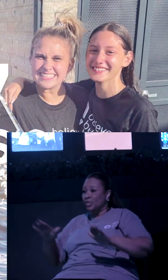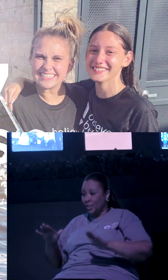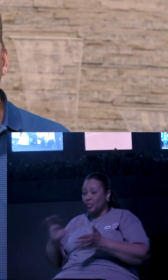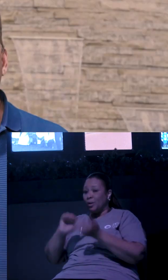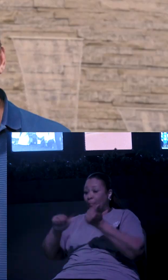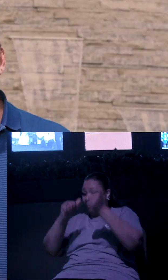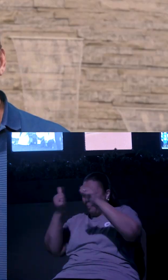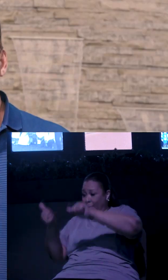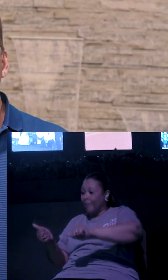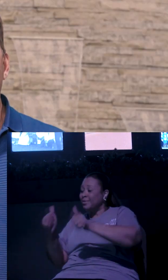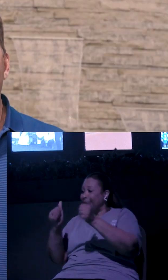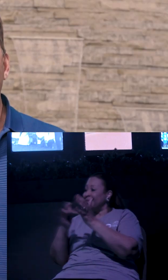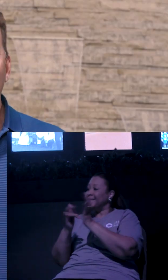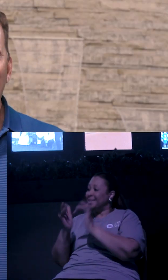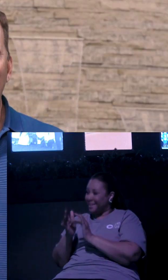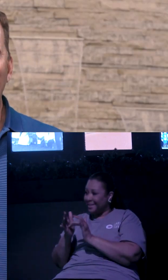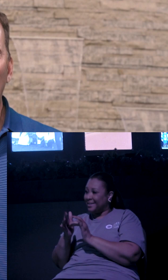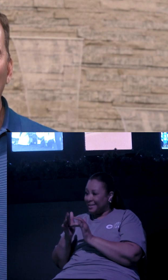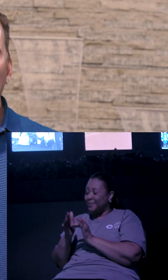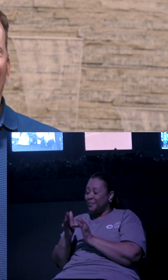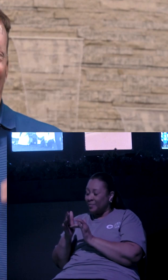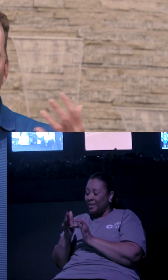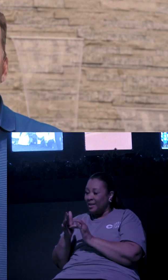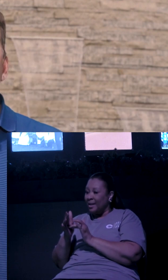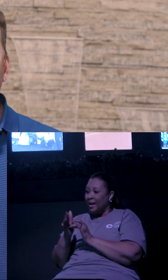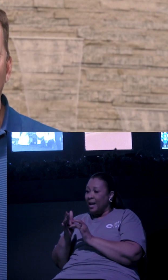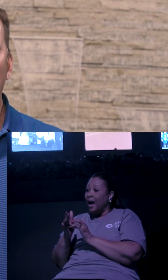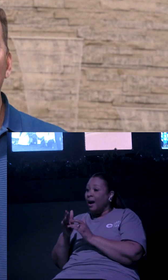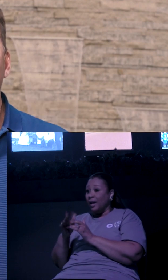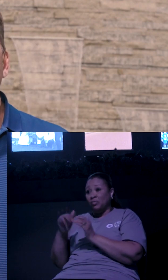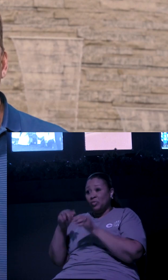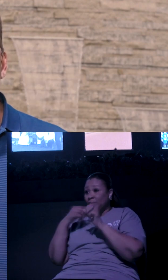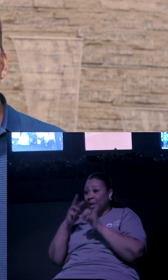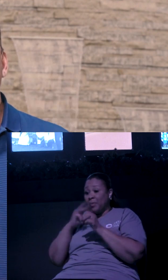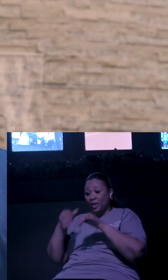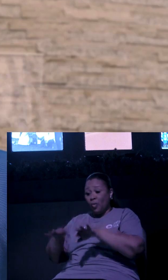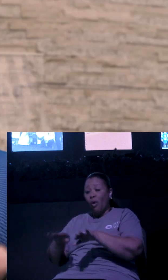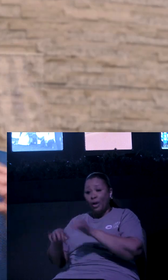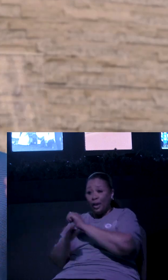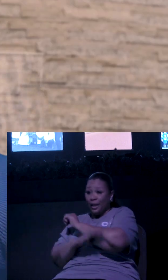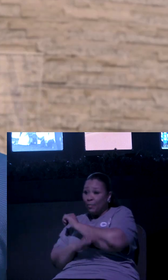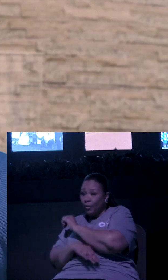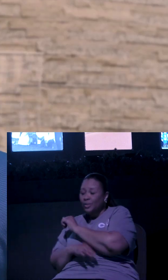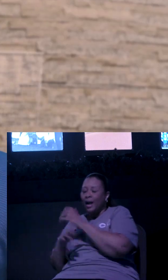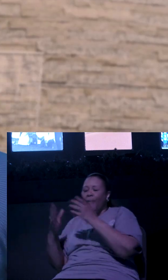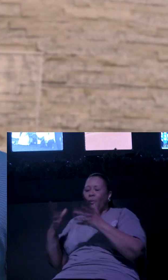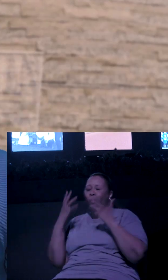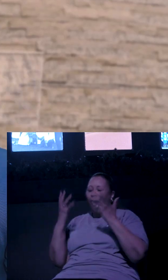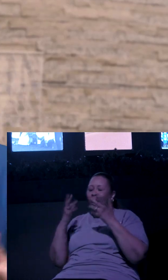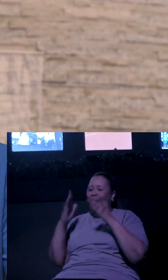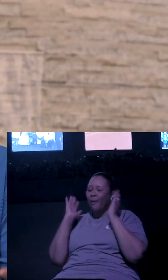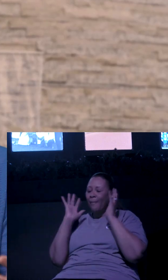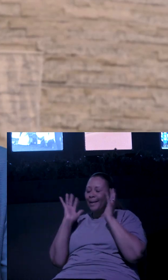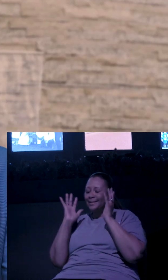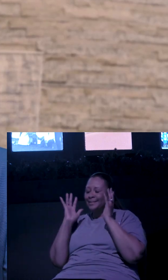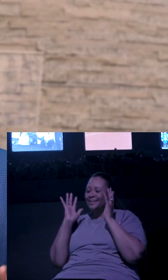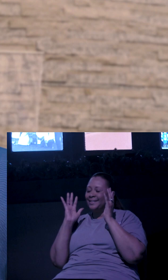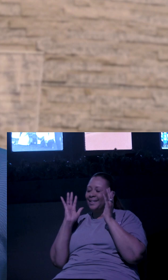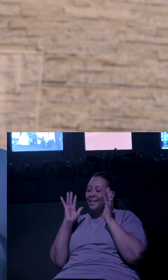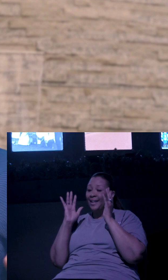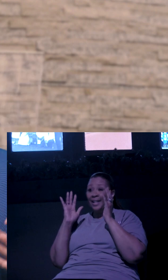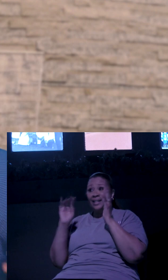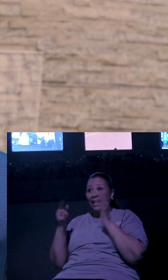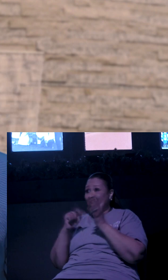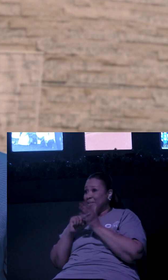been baptized into Jesus in one of our baptistries or in the ocean a few miles from here. How amazing is that? And that doesn't count